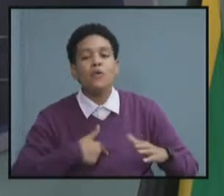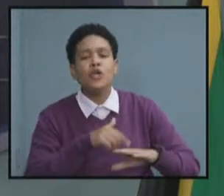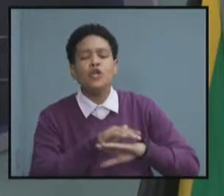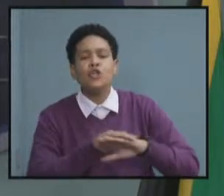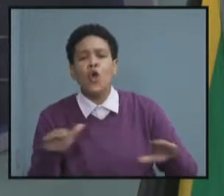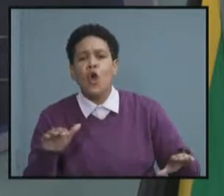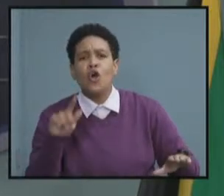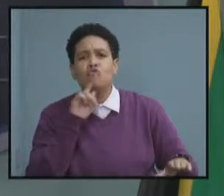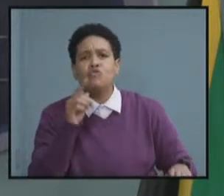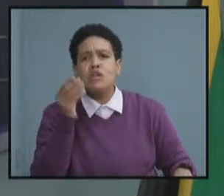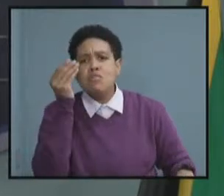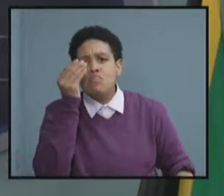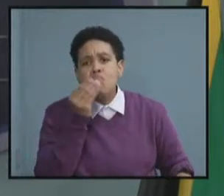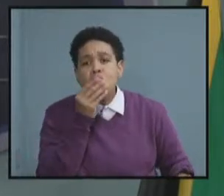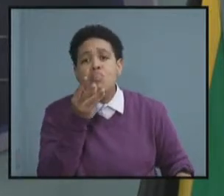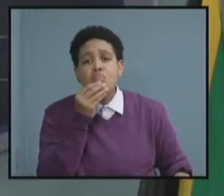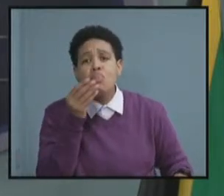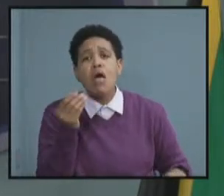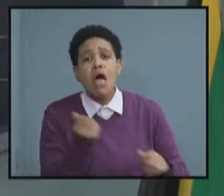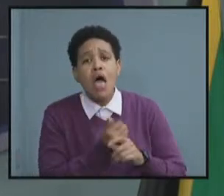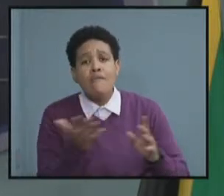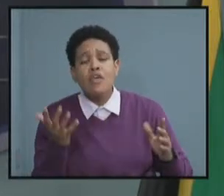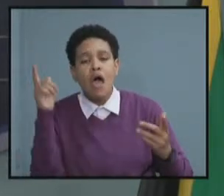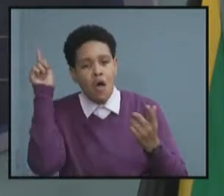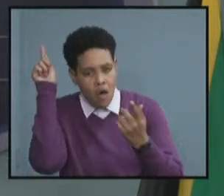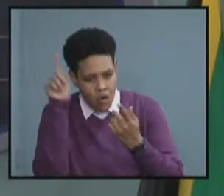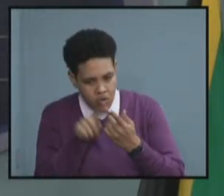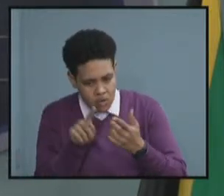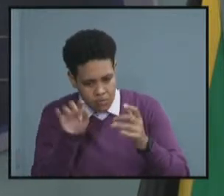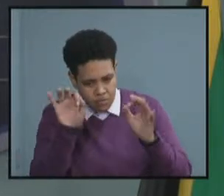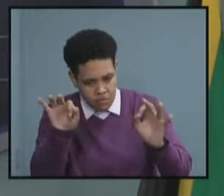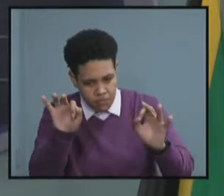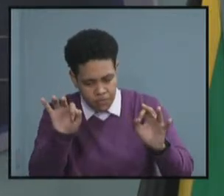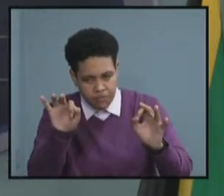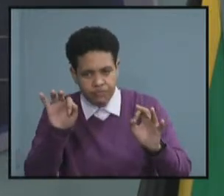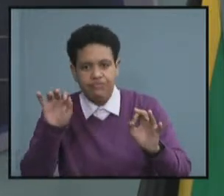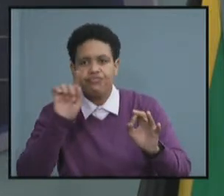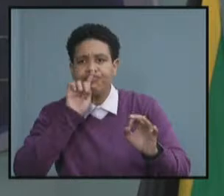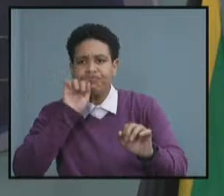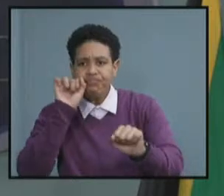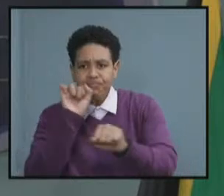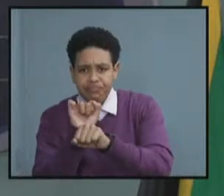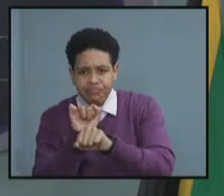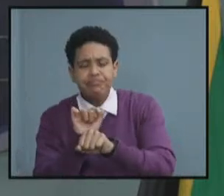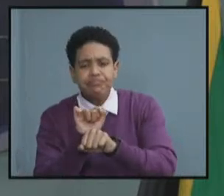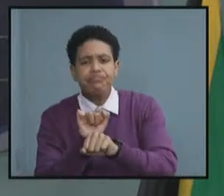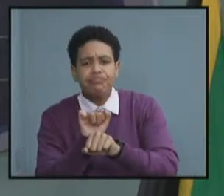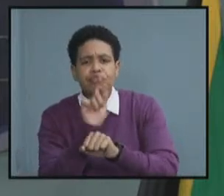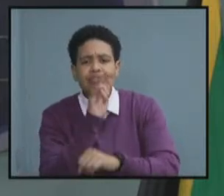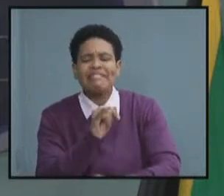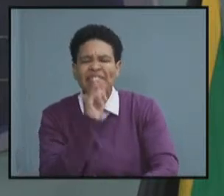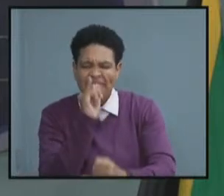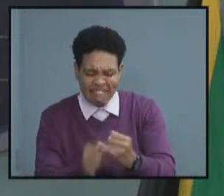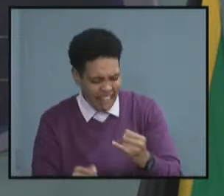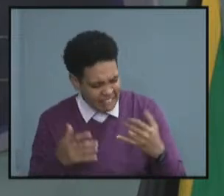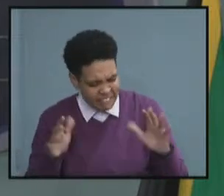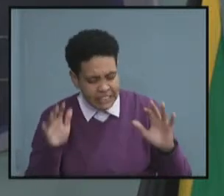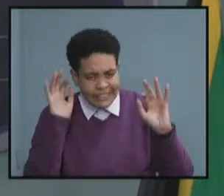not disclose these things until we are certain and they are